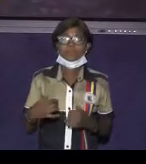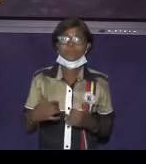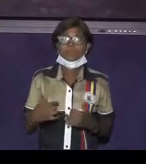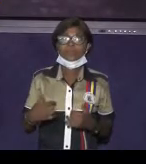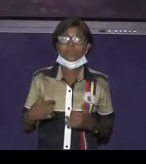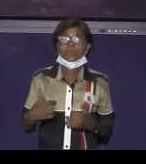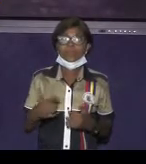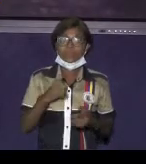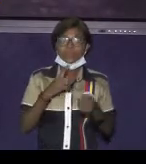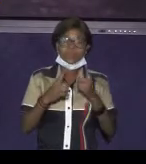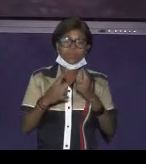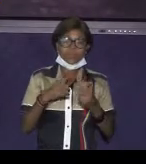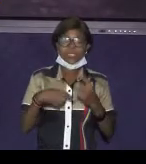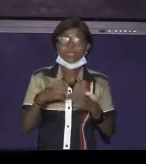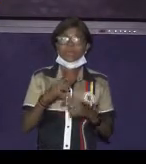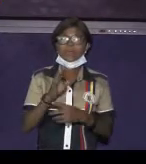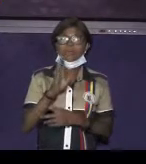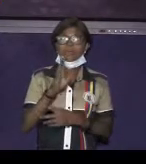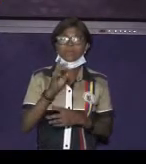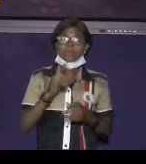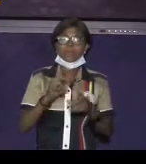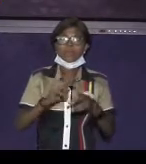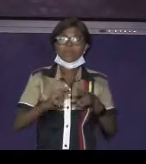Now, talking about the verb be,